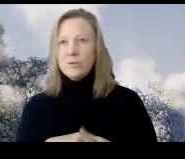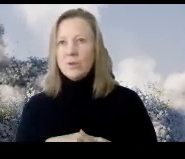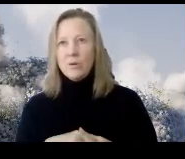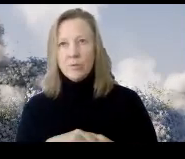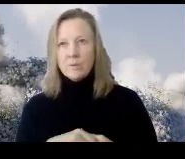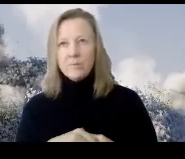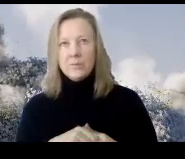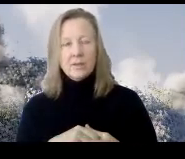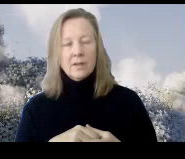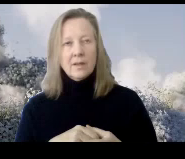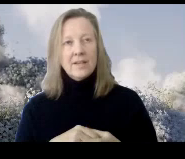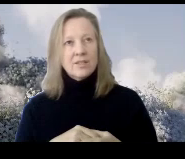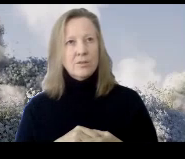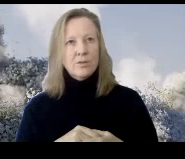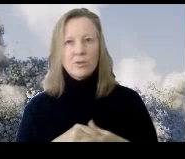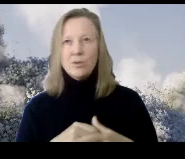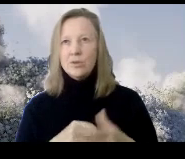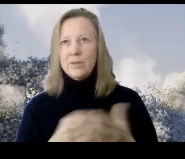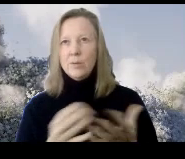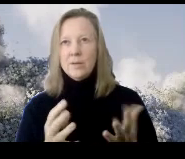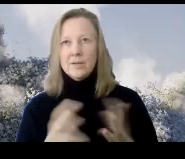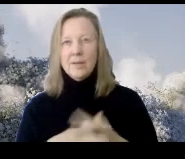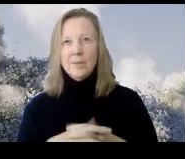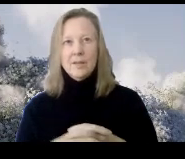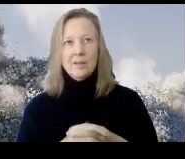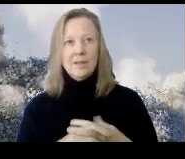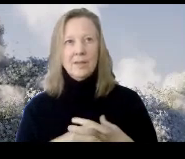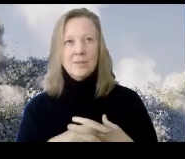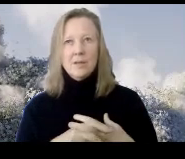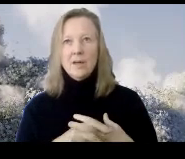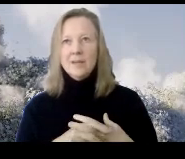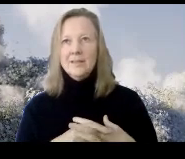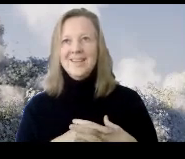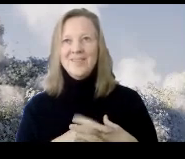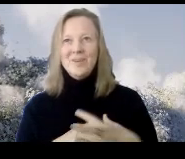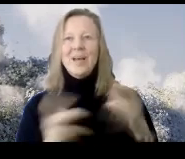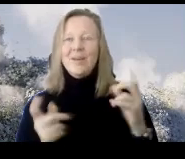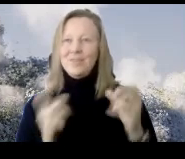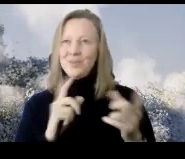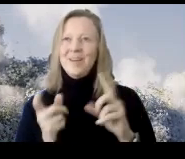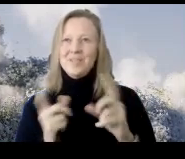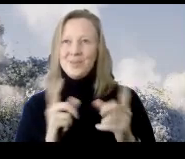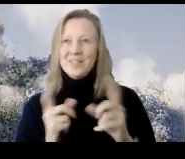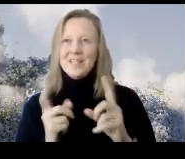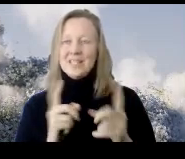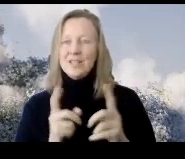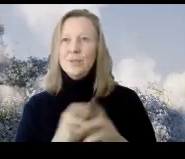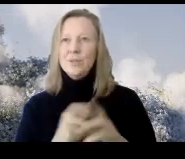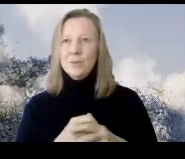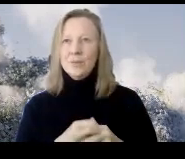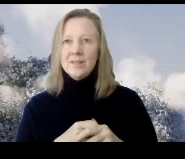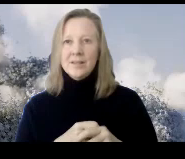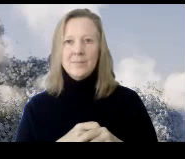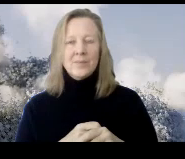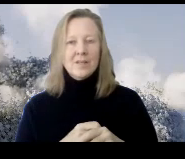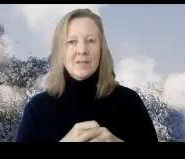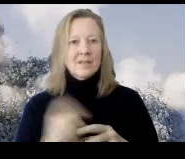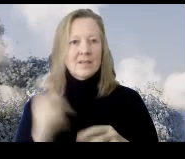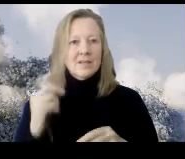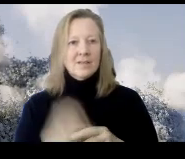can choose all 4. I had a student who took 3 at one time, and I think that was a lot. But we do have students that take 2 at one